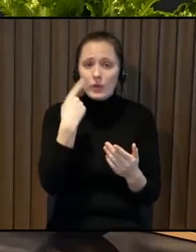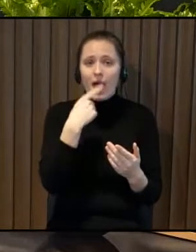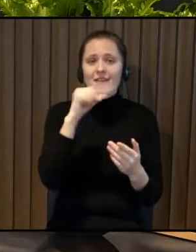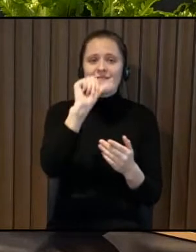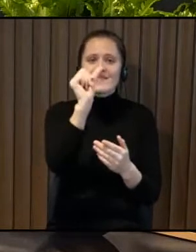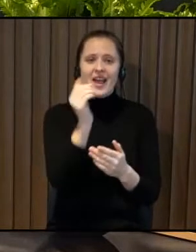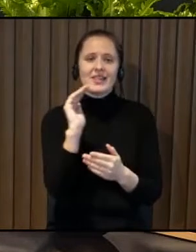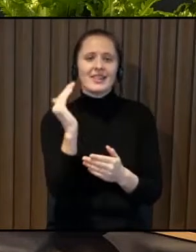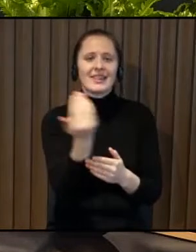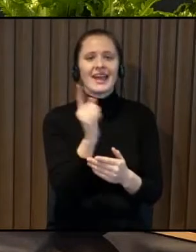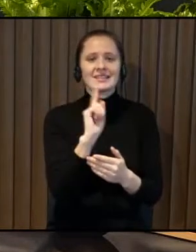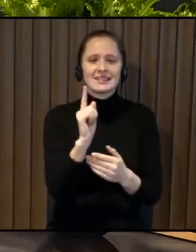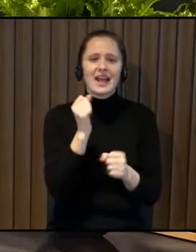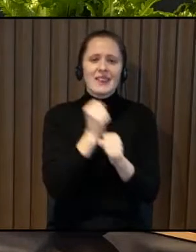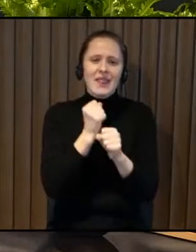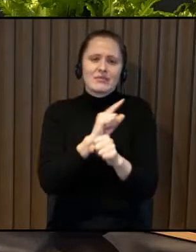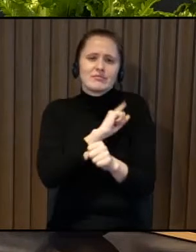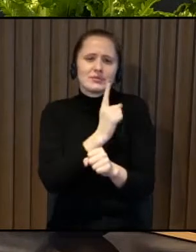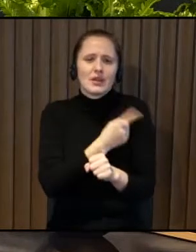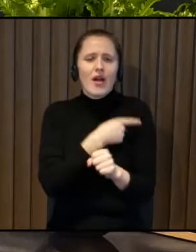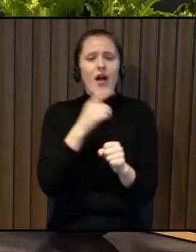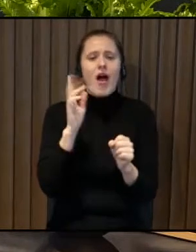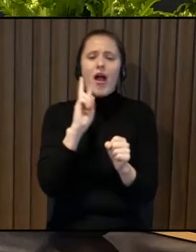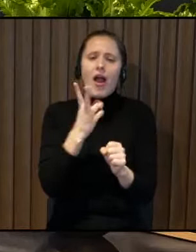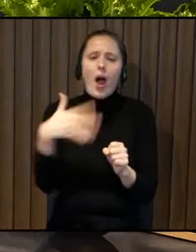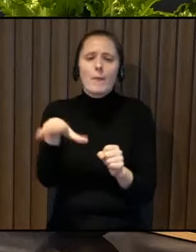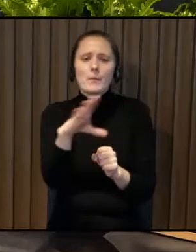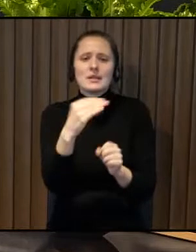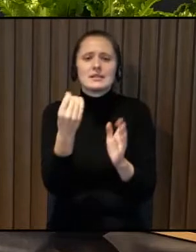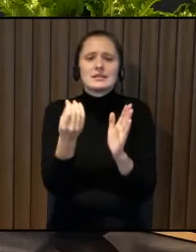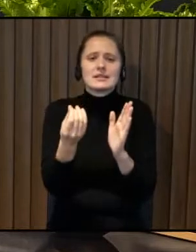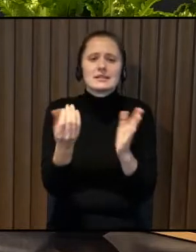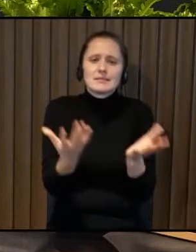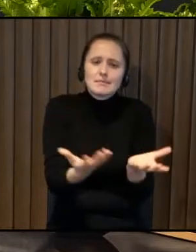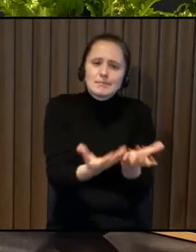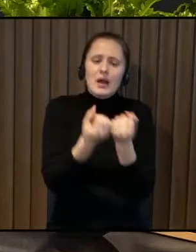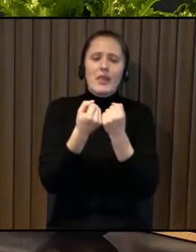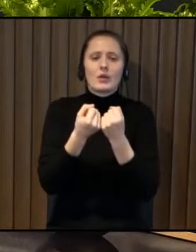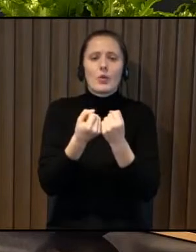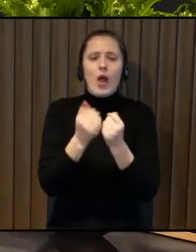talking when creating an office is productivity. How can we manage